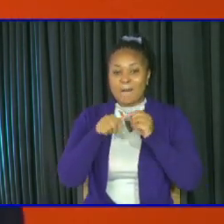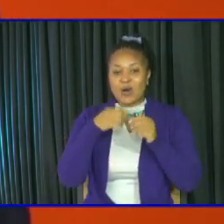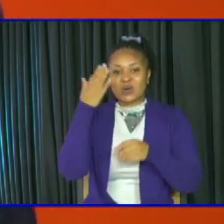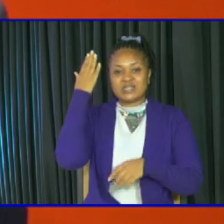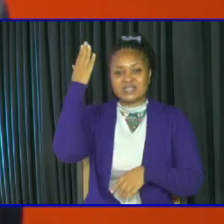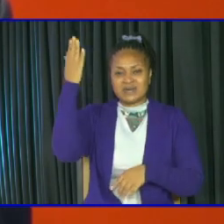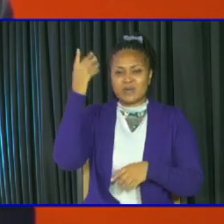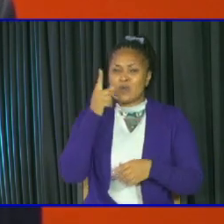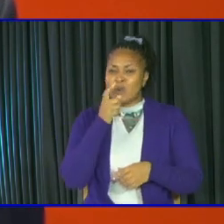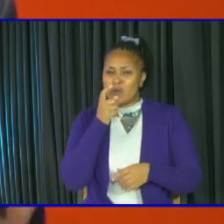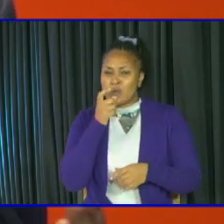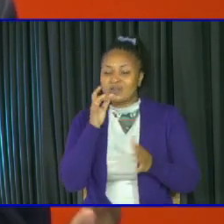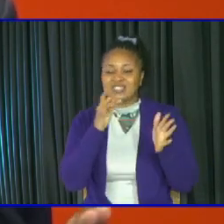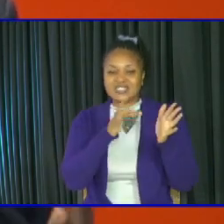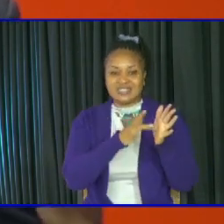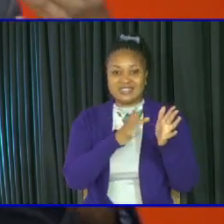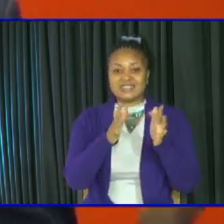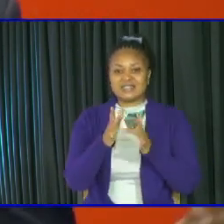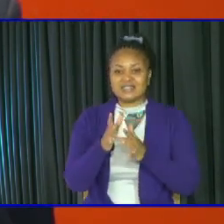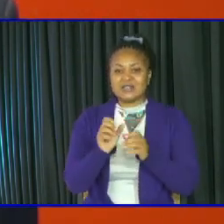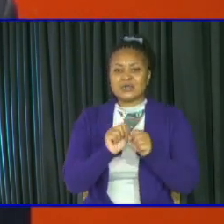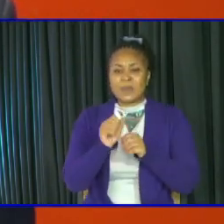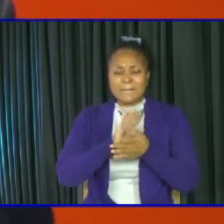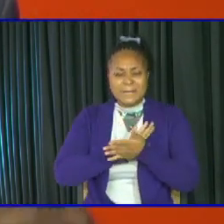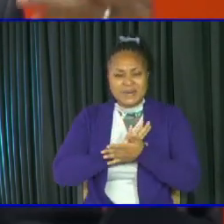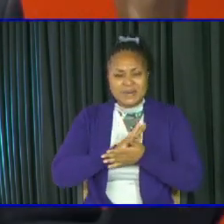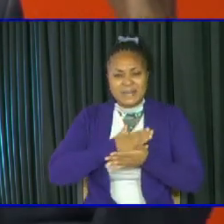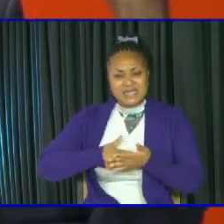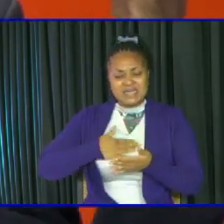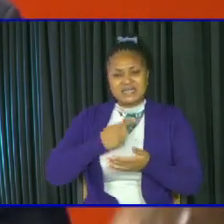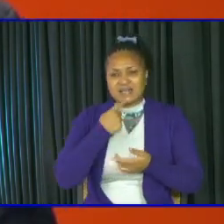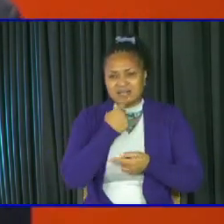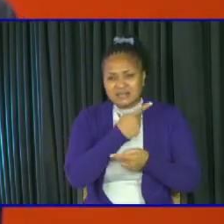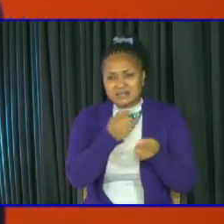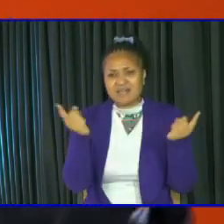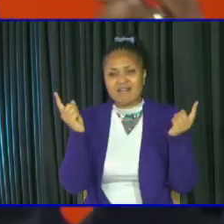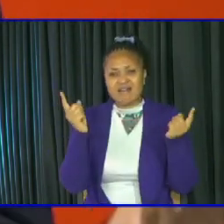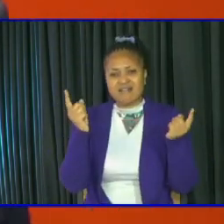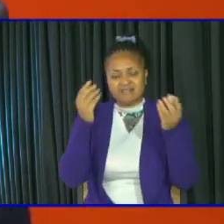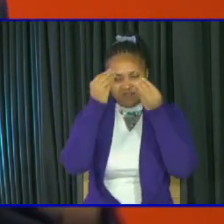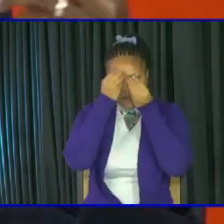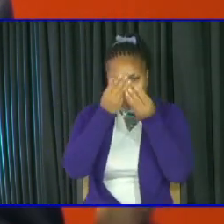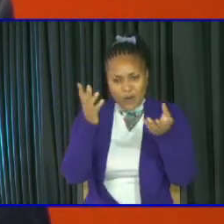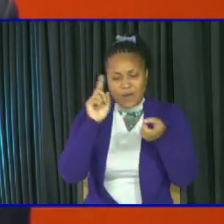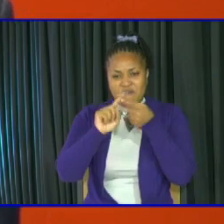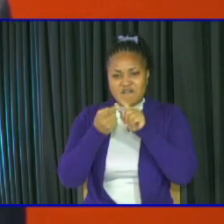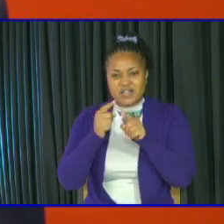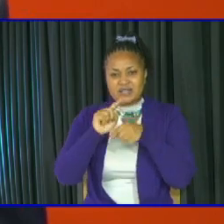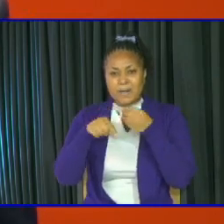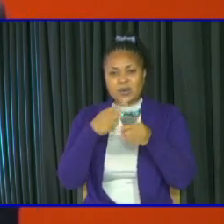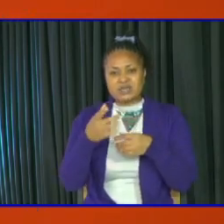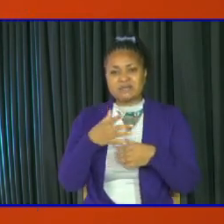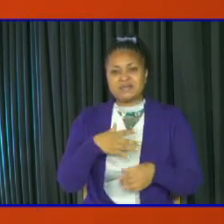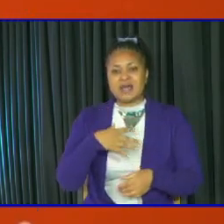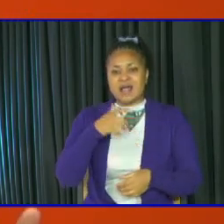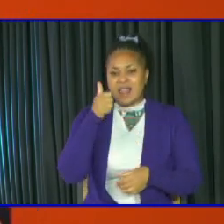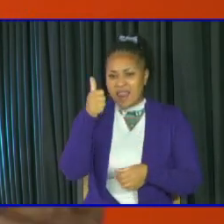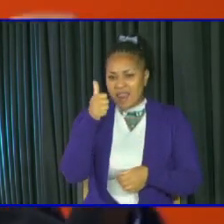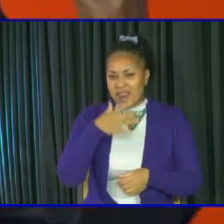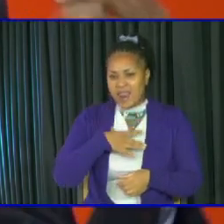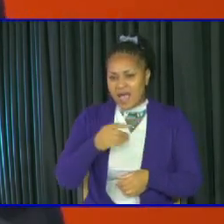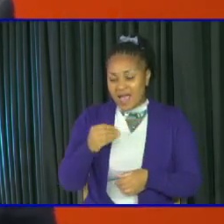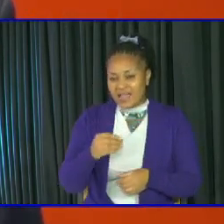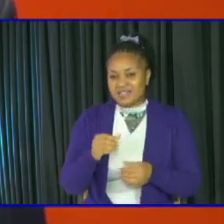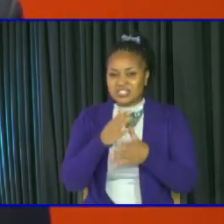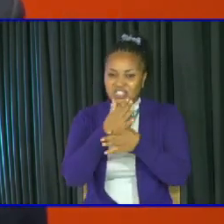about Jesus. So please tell your friends about it. Please like, share, subscribe. Let your family know about it. Let